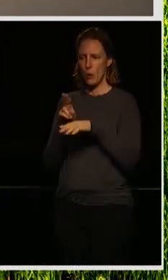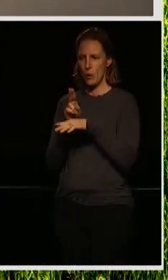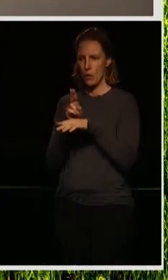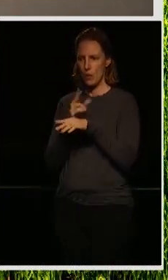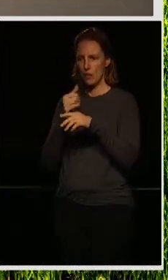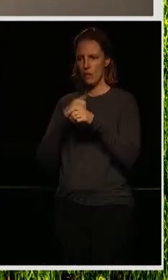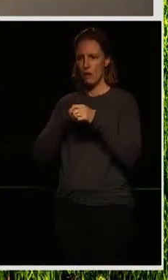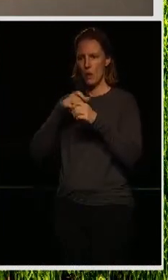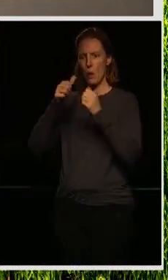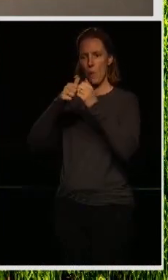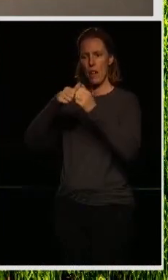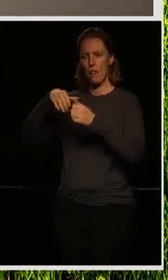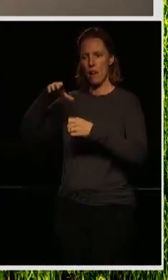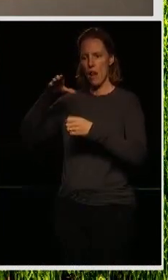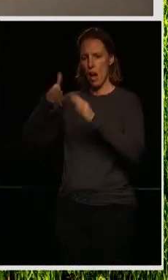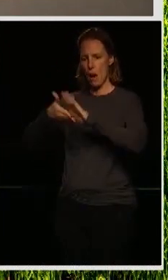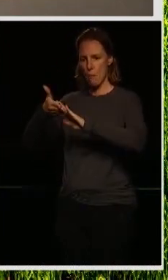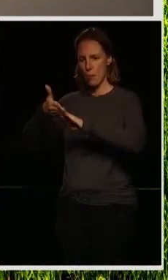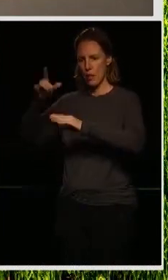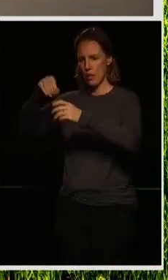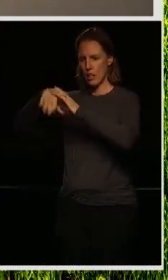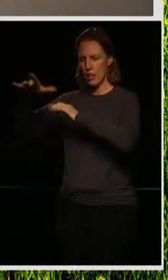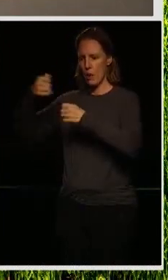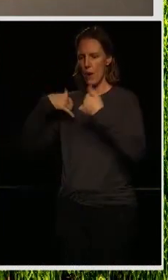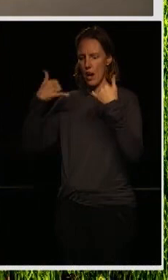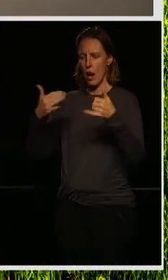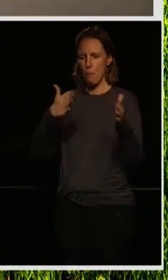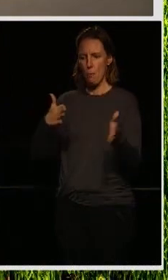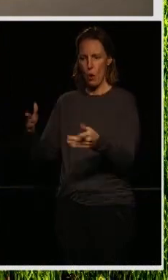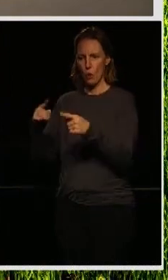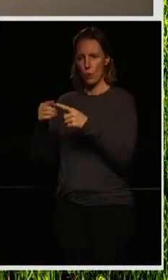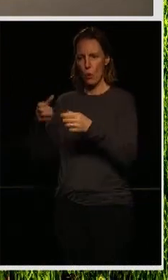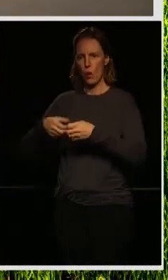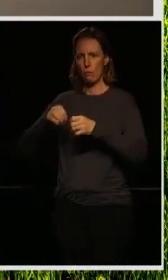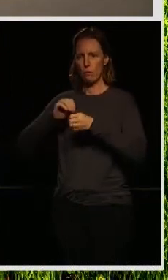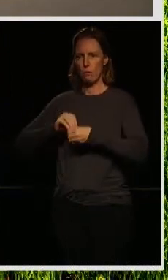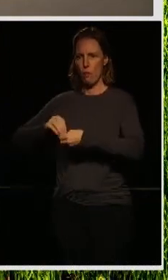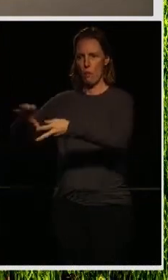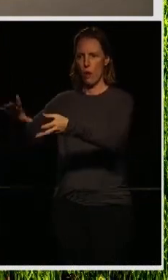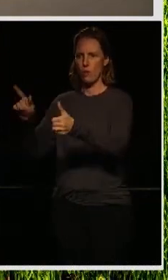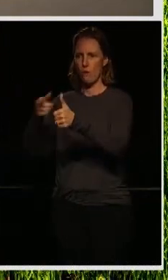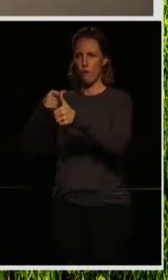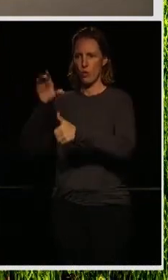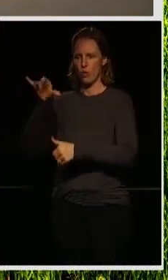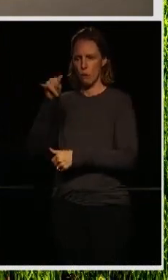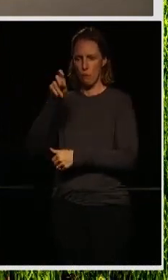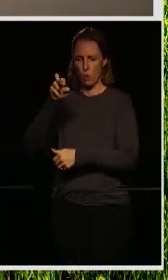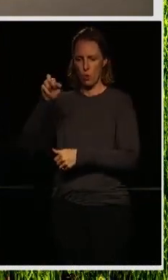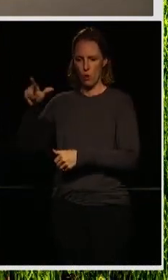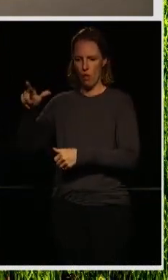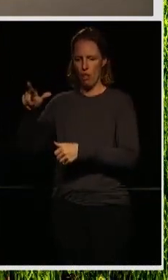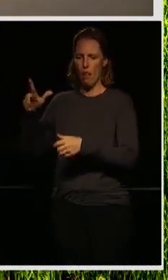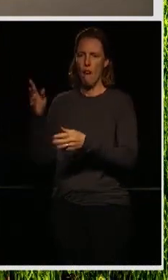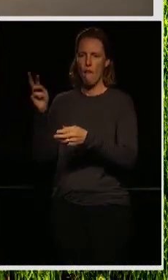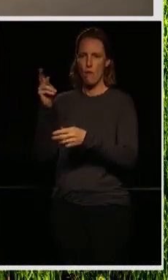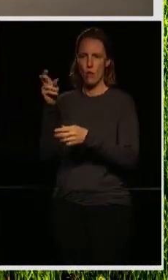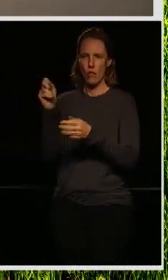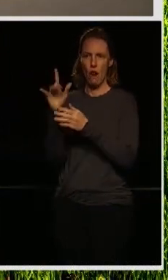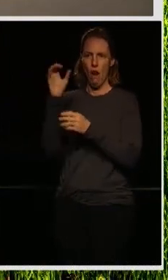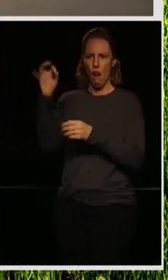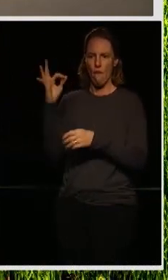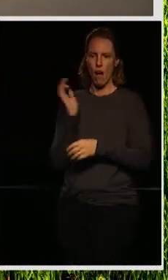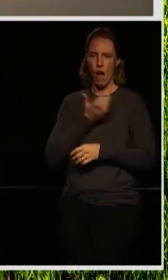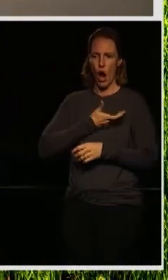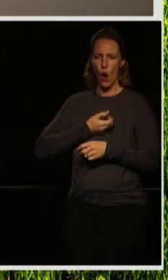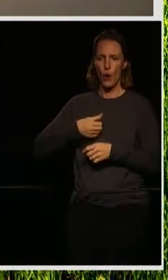in the UK and in Italy, we're now preparing to launch the first commercial version of our Crover grain